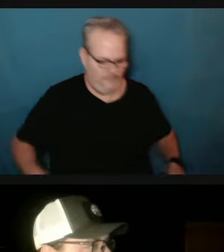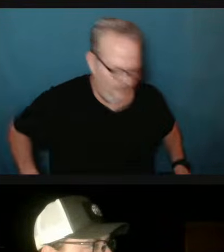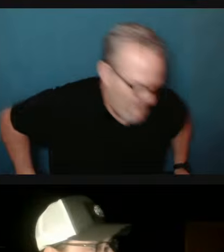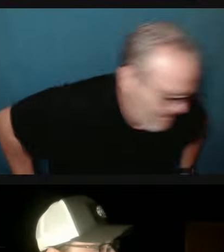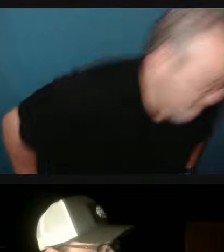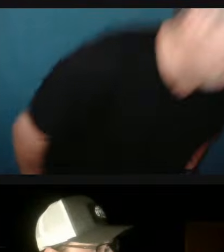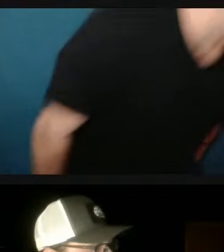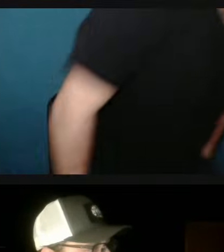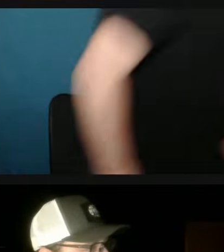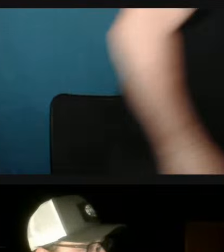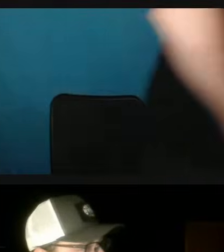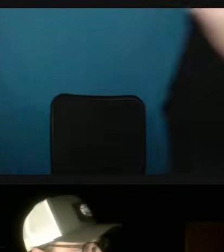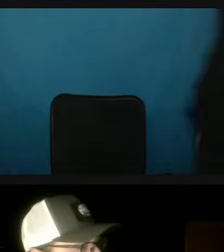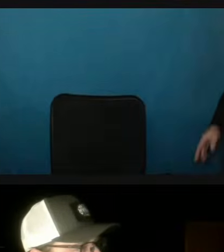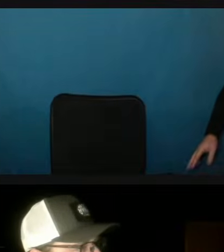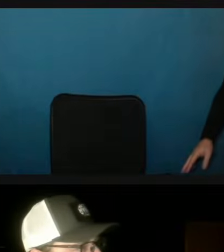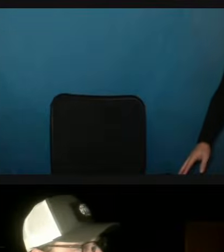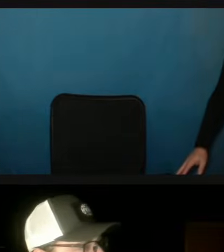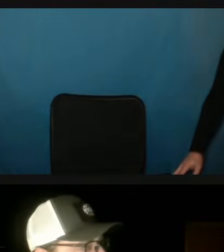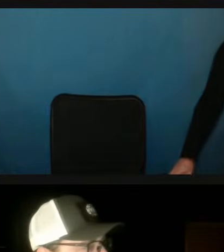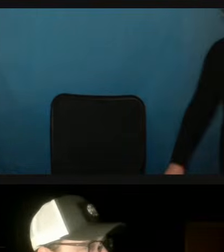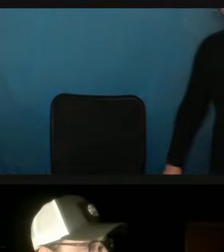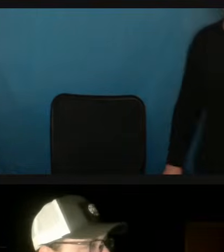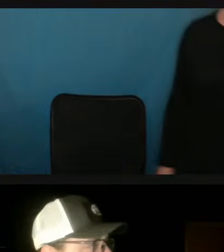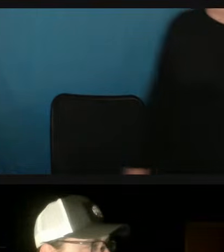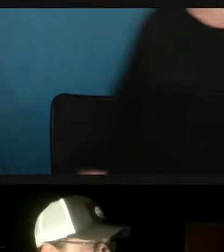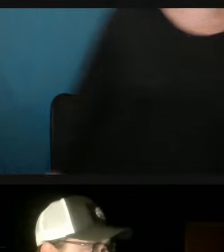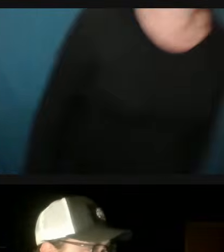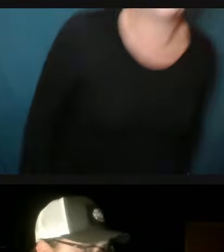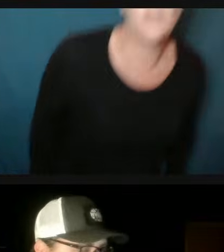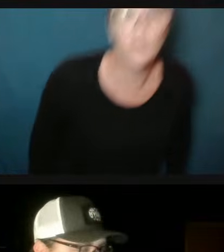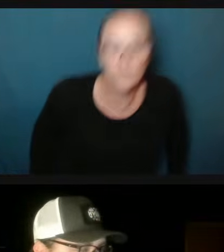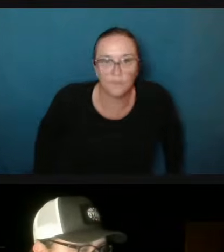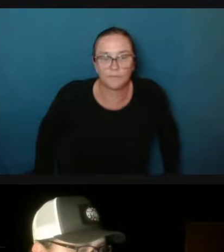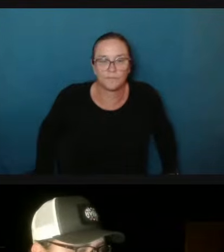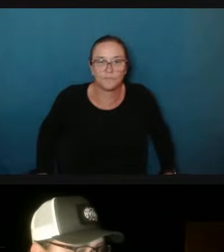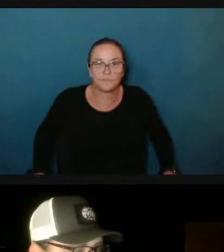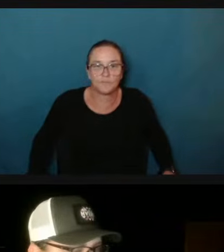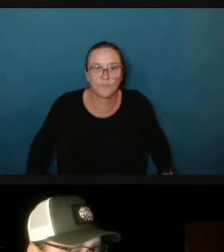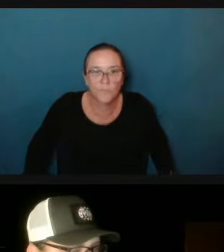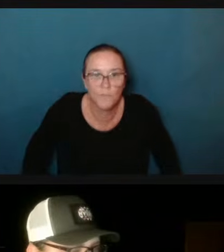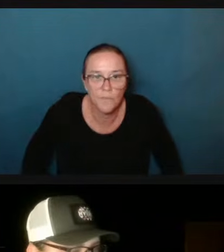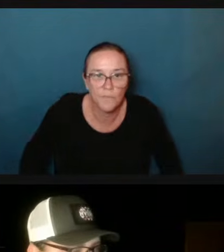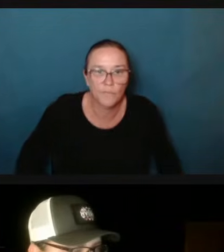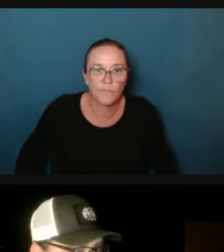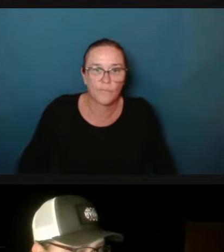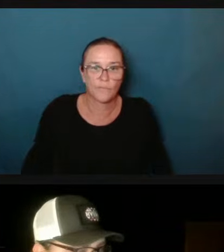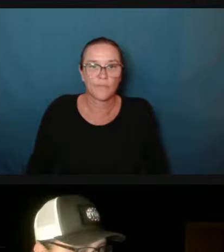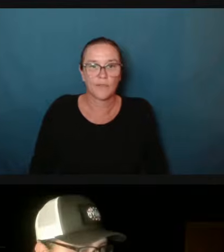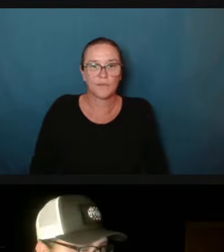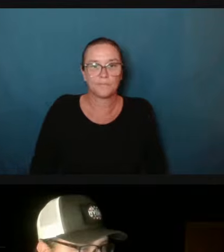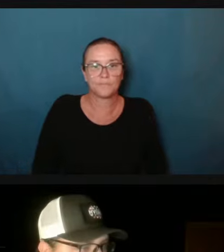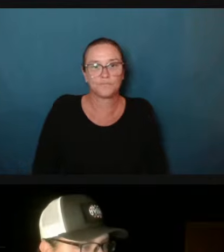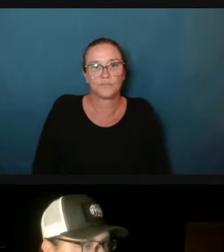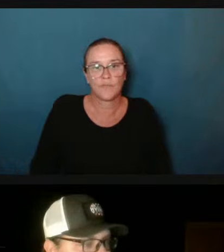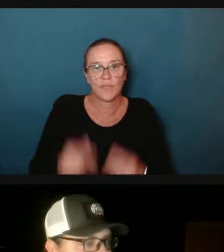one. Anyways, it goes on and on and on. All these guys. Yeah, but interesting to note